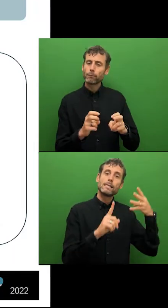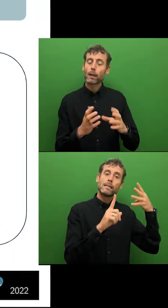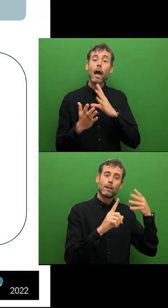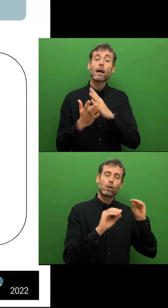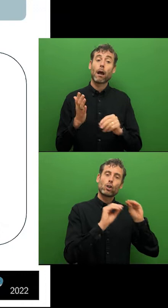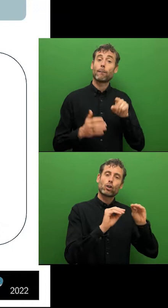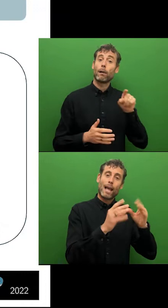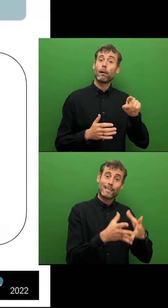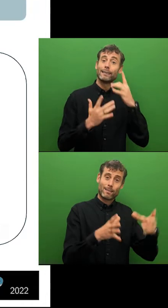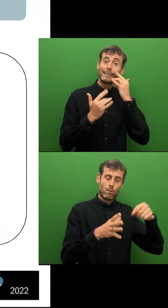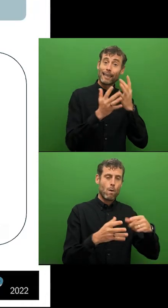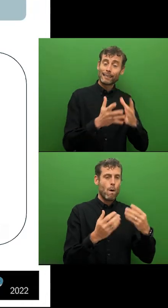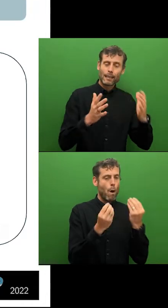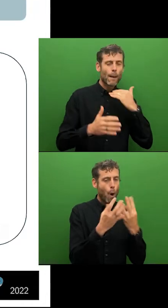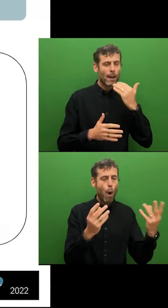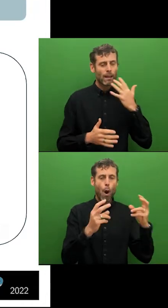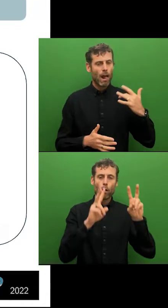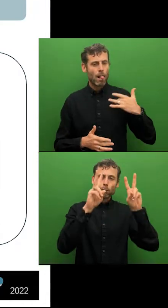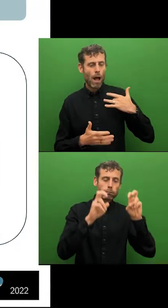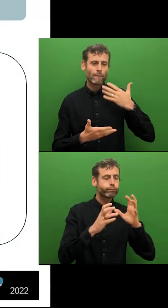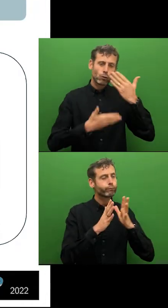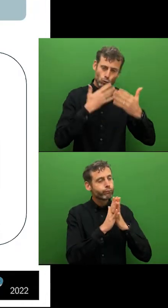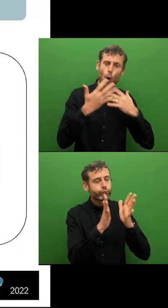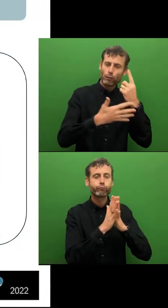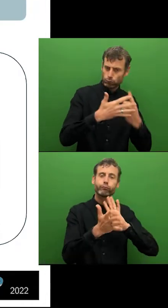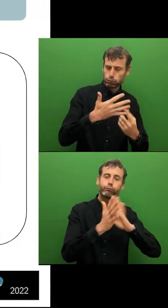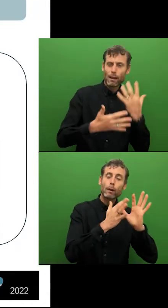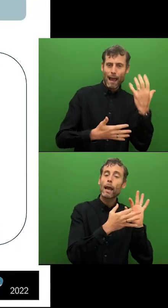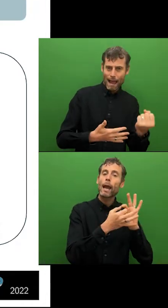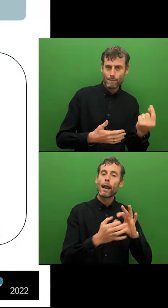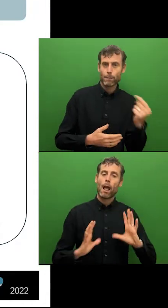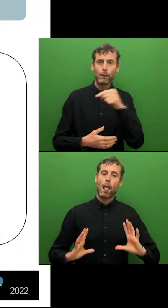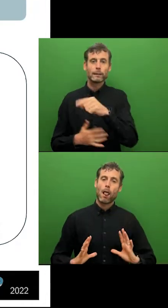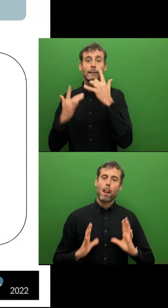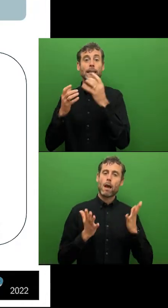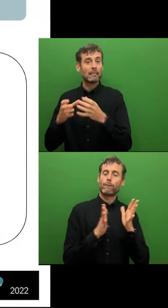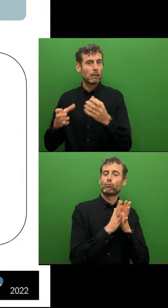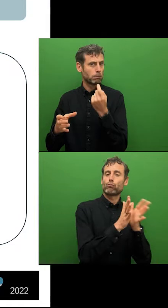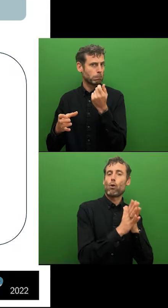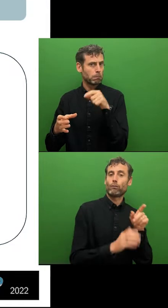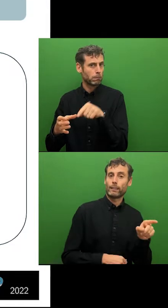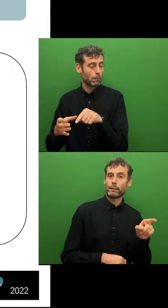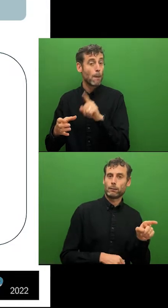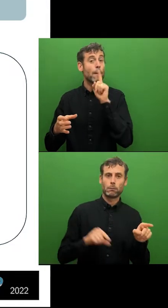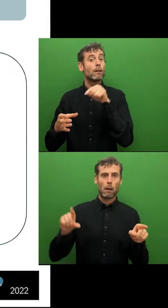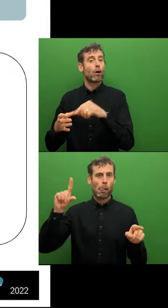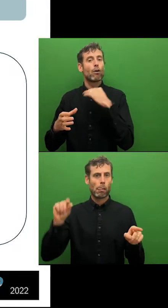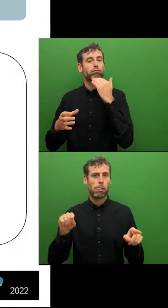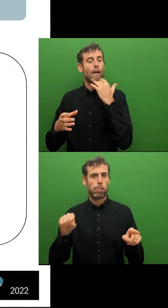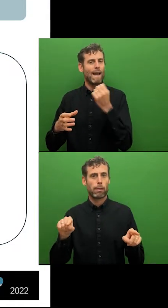example, there are many life stories and money programs in the training and validation sets, but almost none in the test